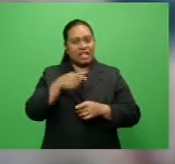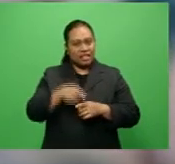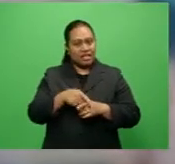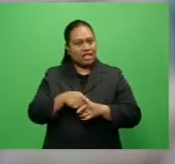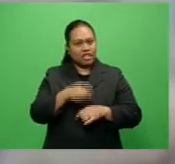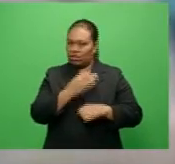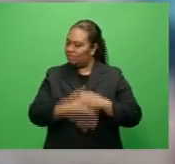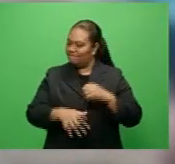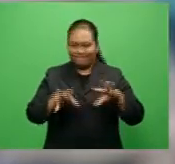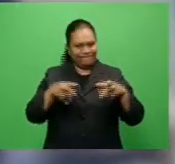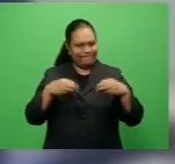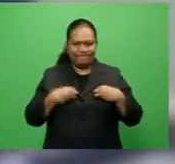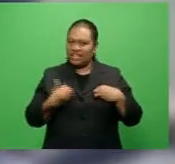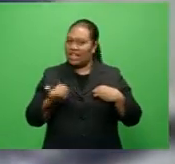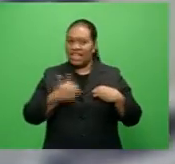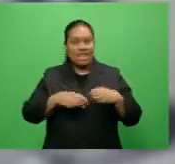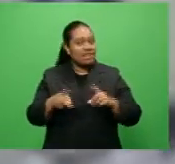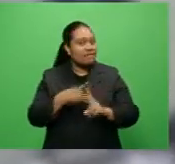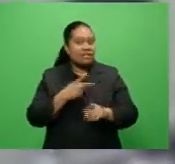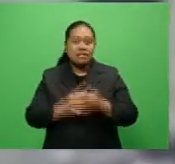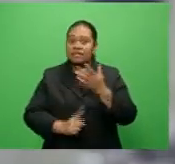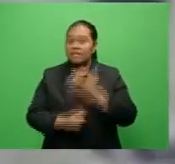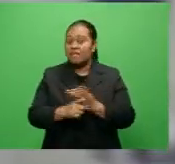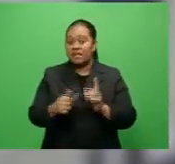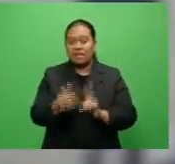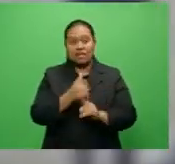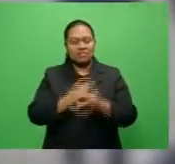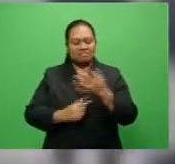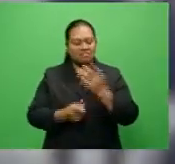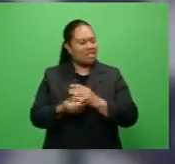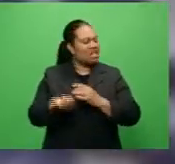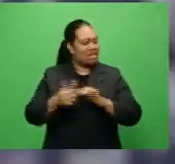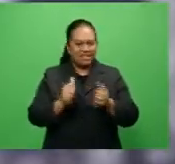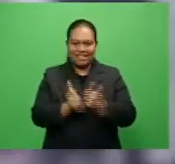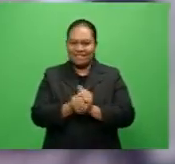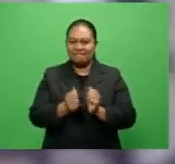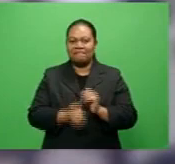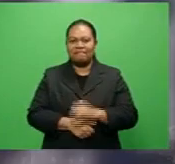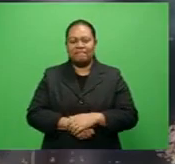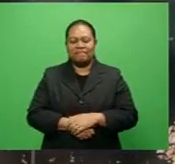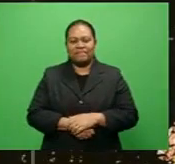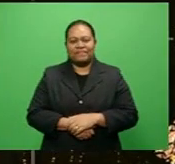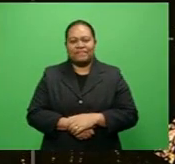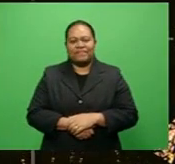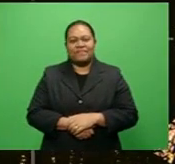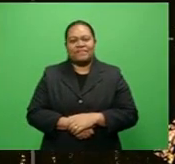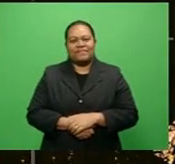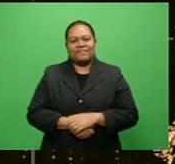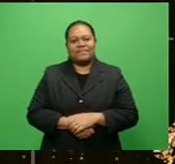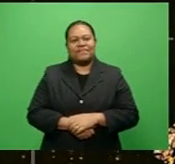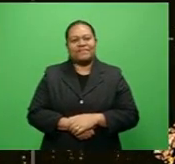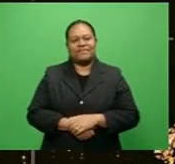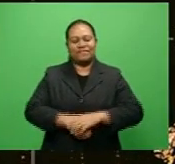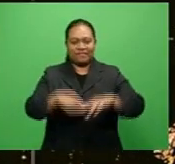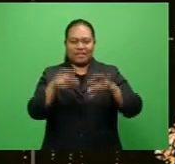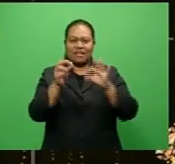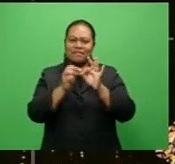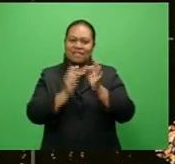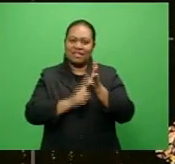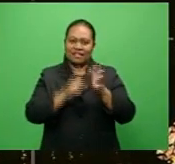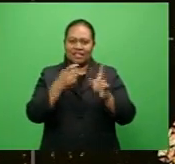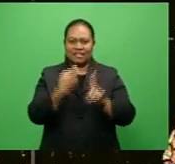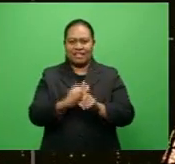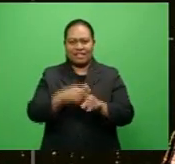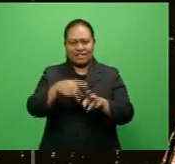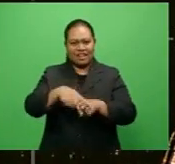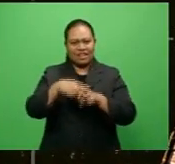does not condone any form of violence or abuse against match officials. The BLK Nandronga side has